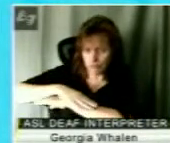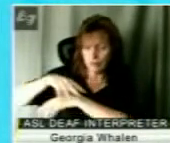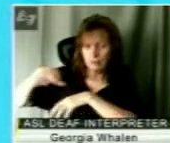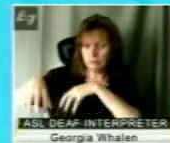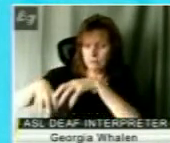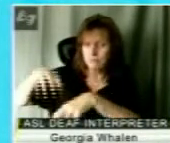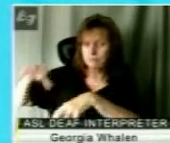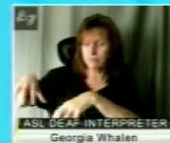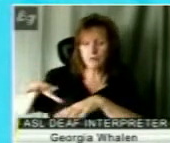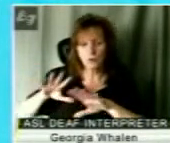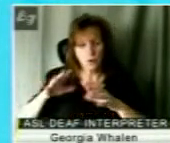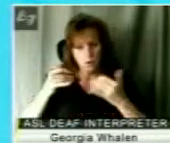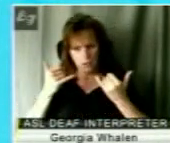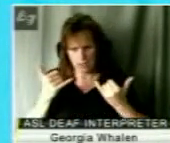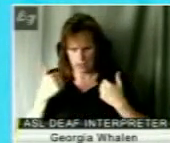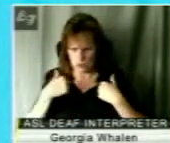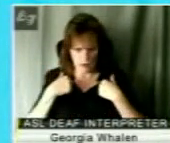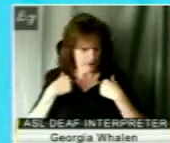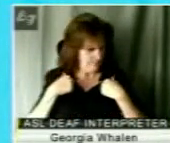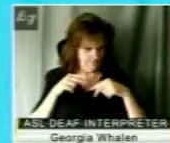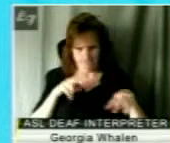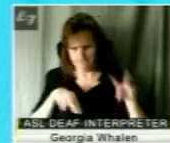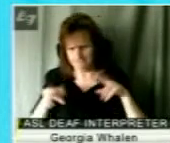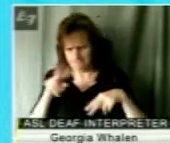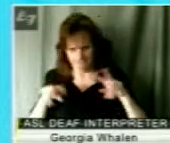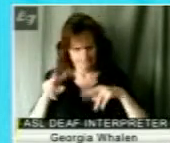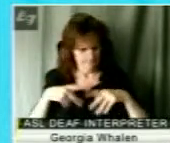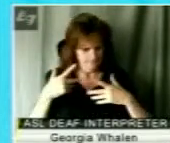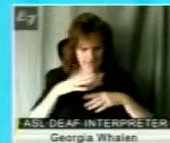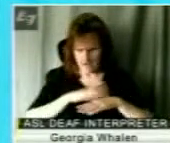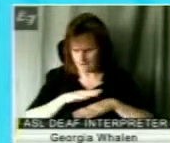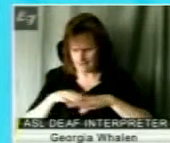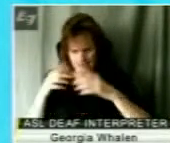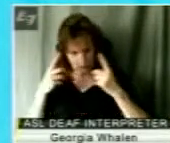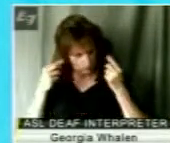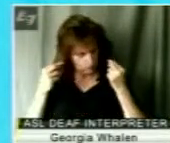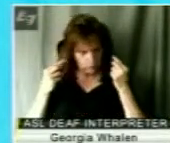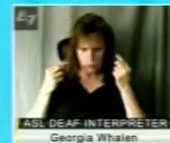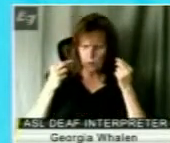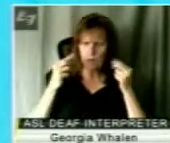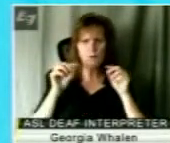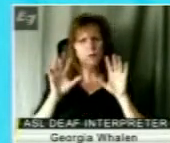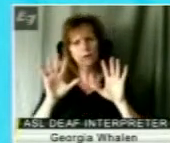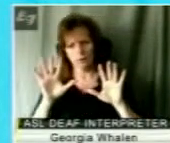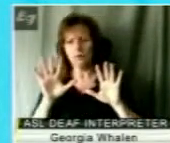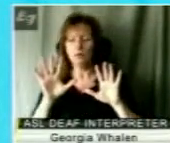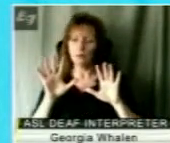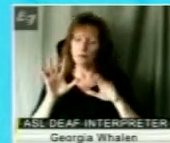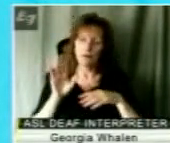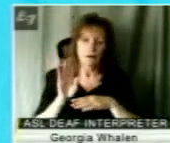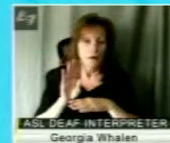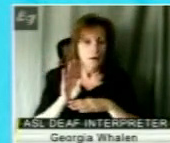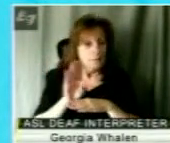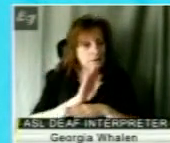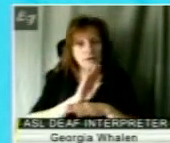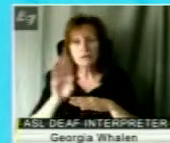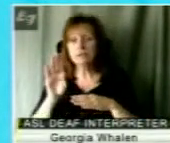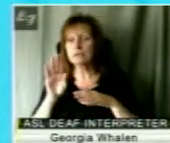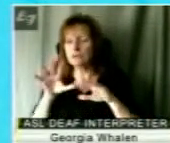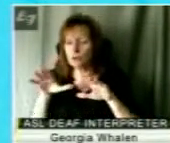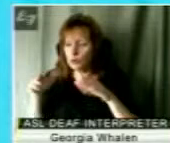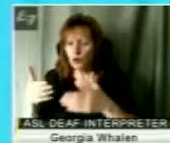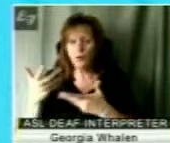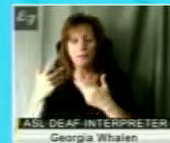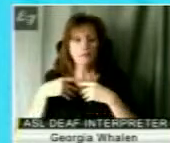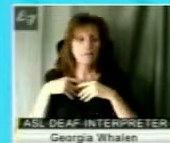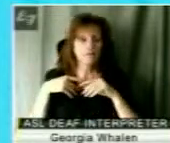give advice on those areas. We know that our economic development folks, Jason Thorne and all those folks, are looking